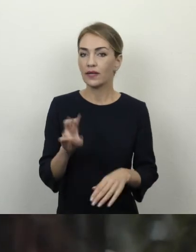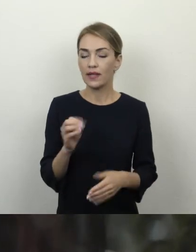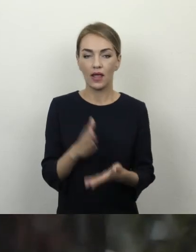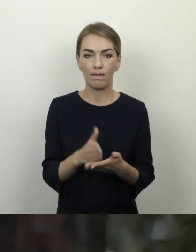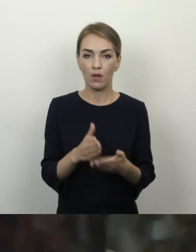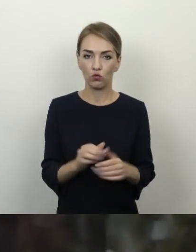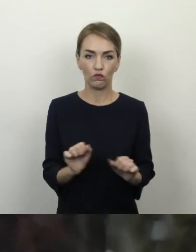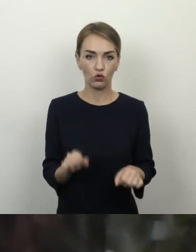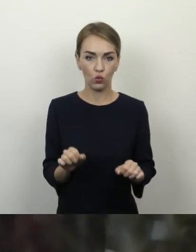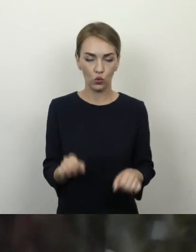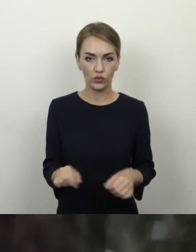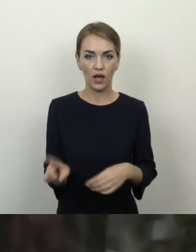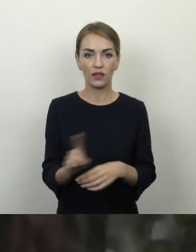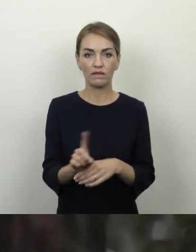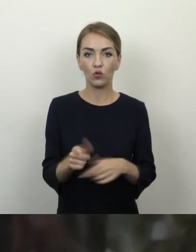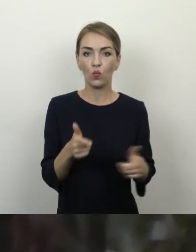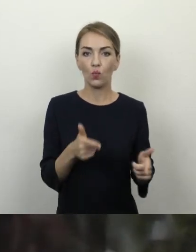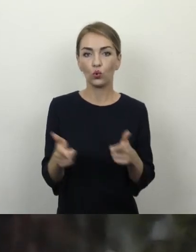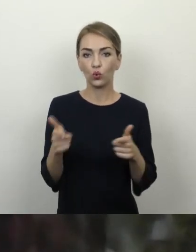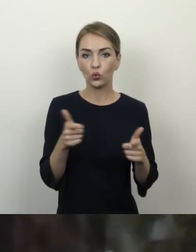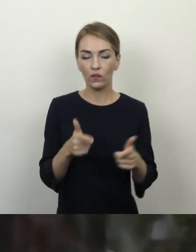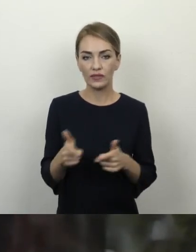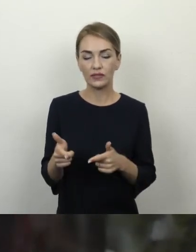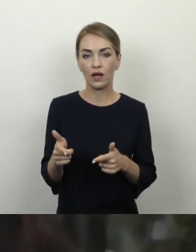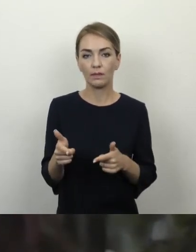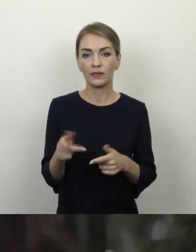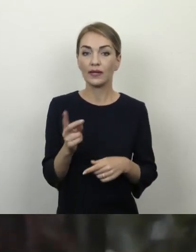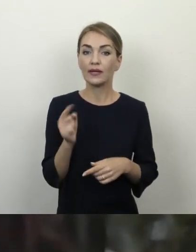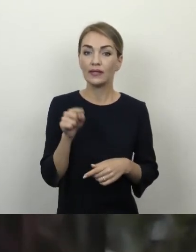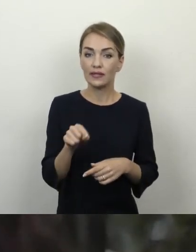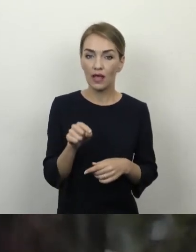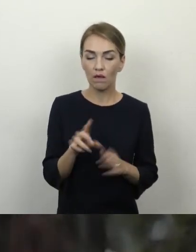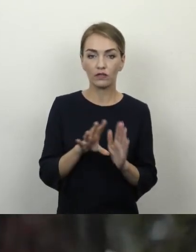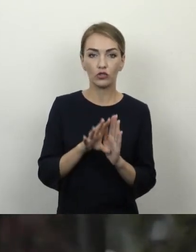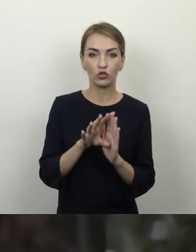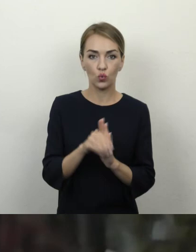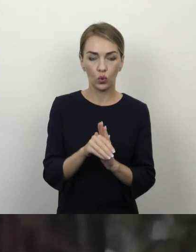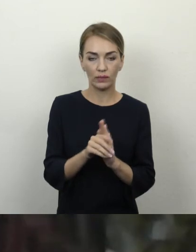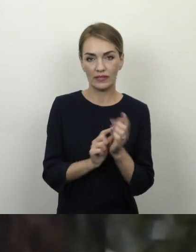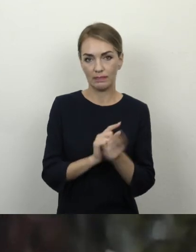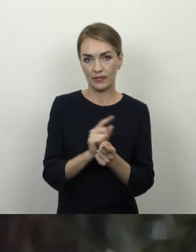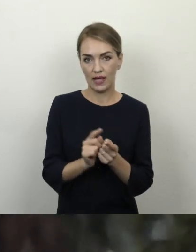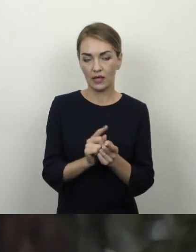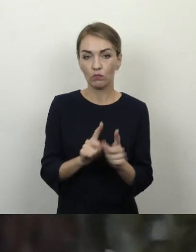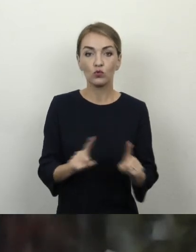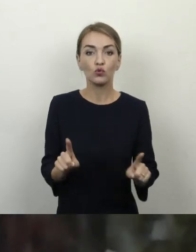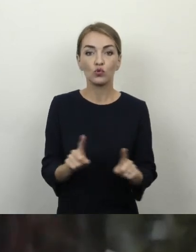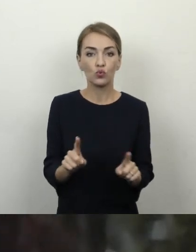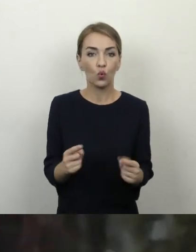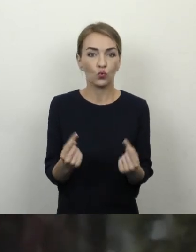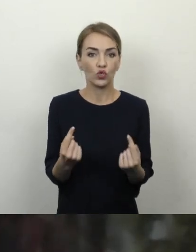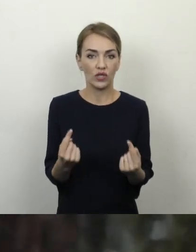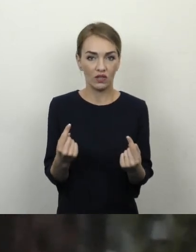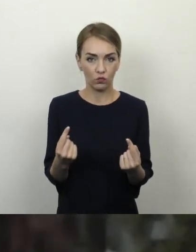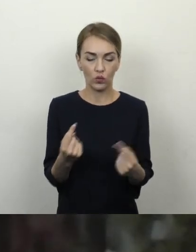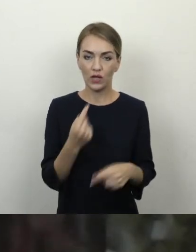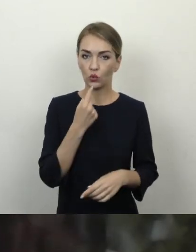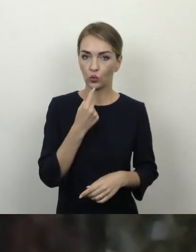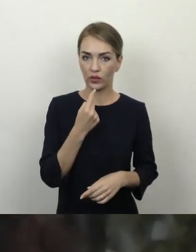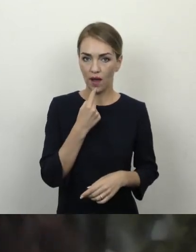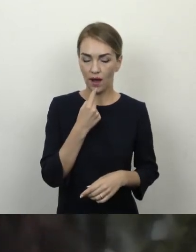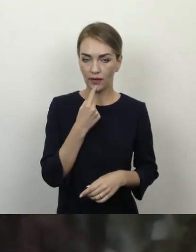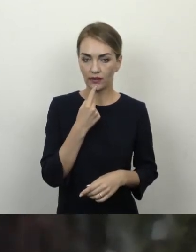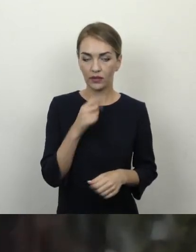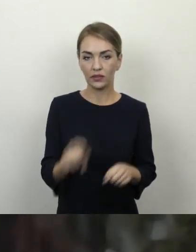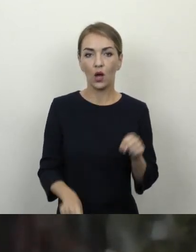the candidates don't have any opportunity to properly prepare for the respective changes and